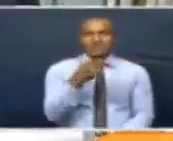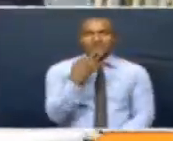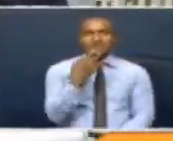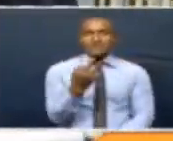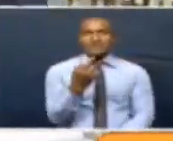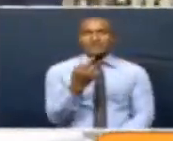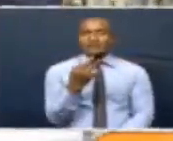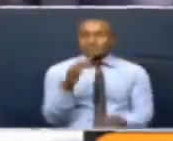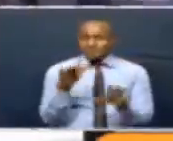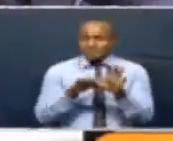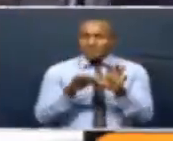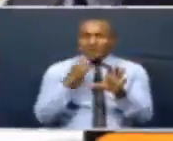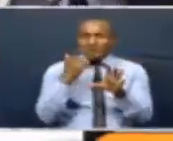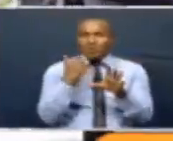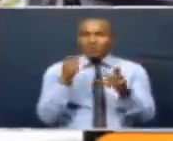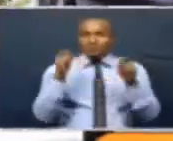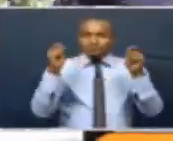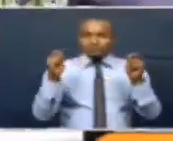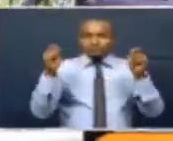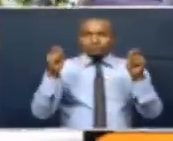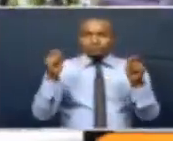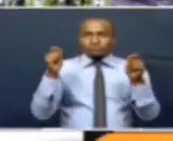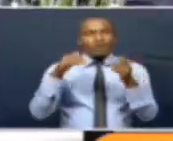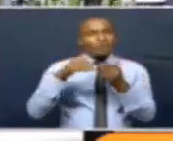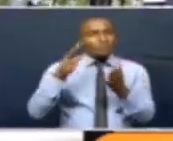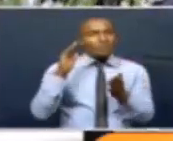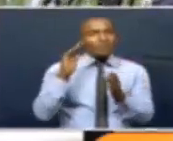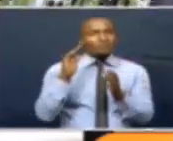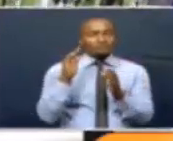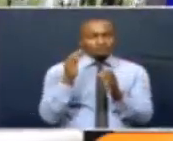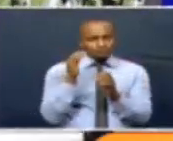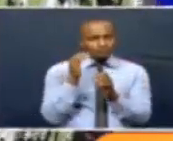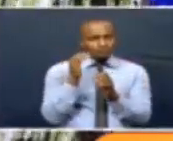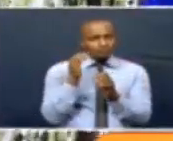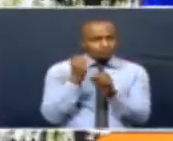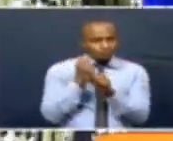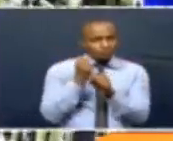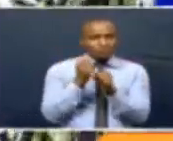are participating in the strike. More staff workers could be shown the door this week.